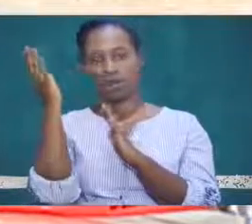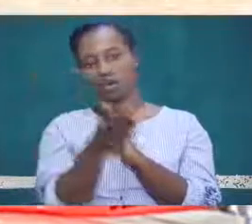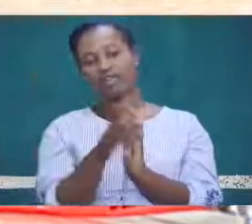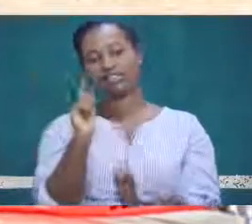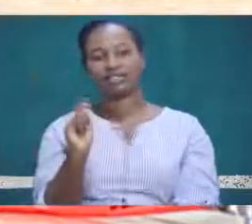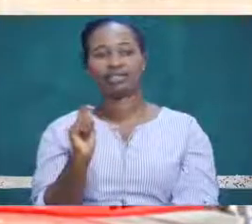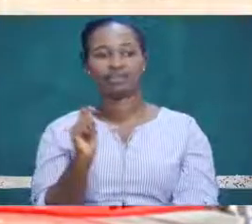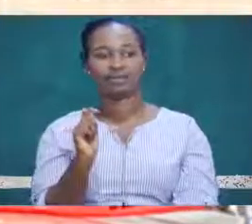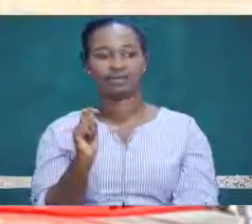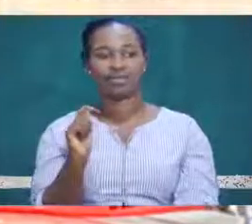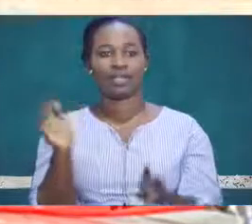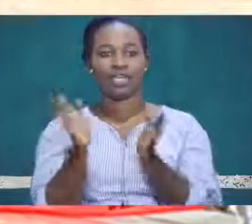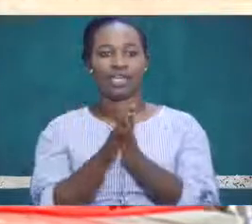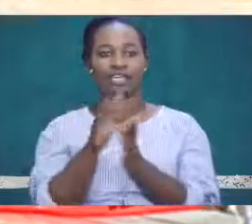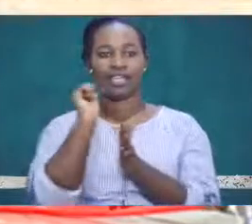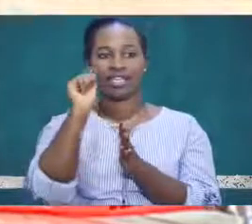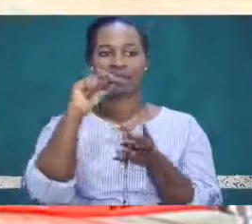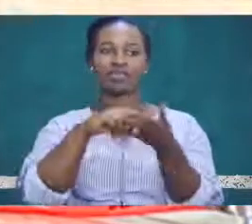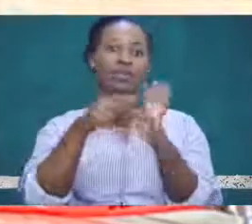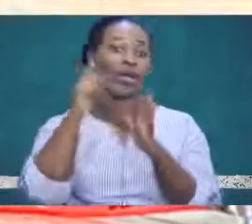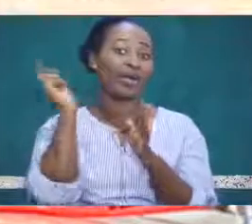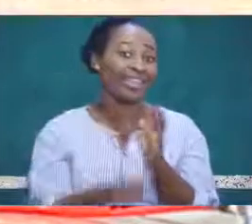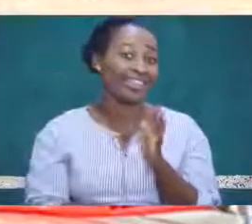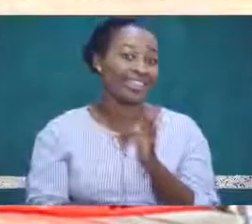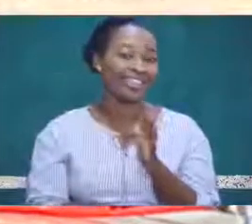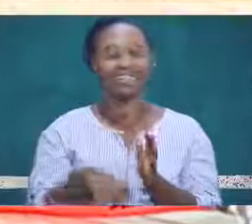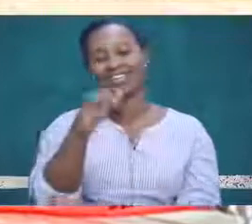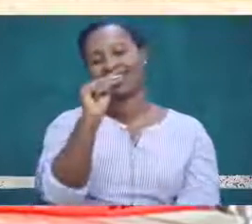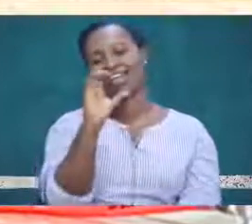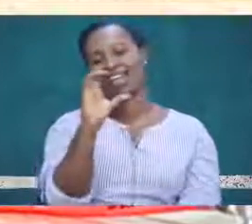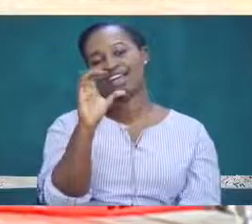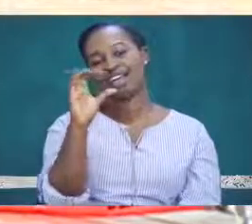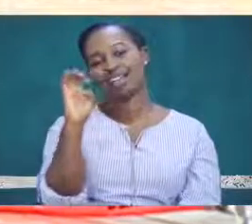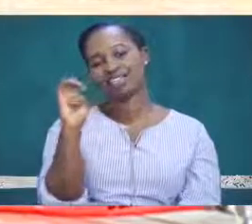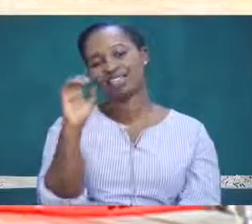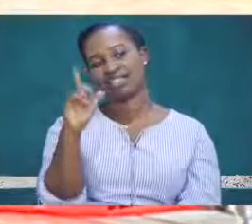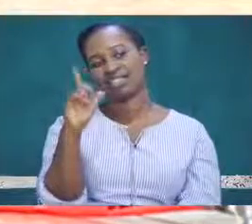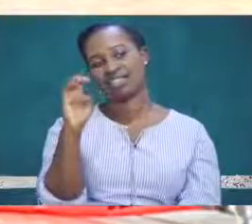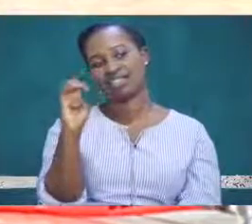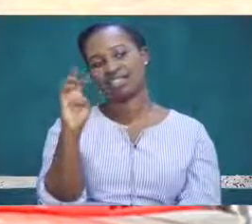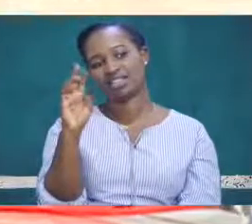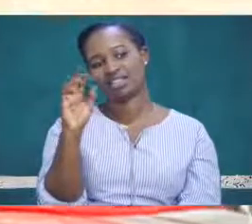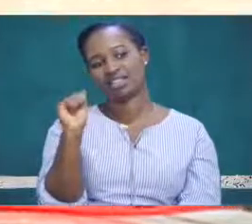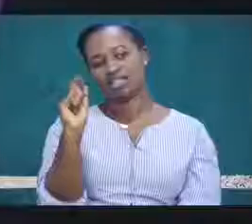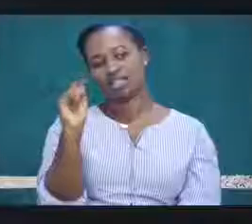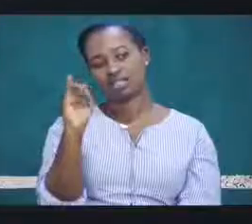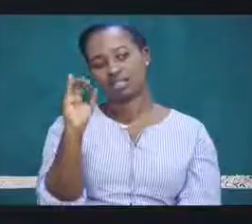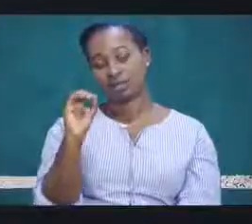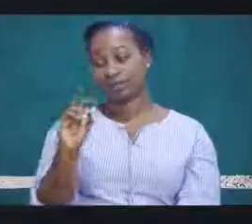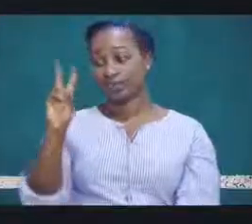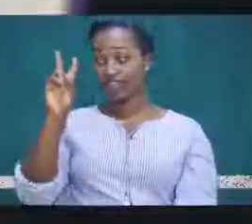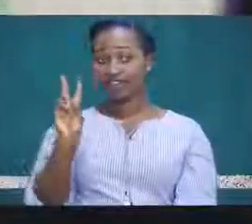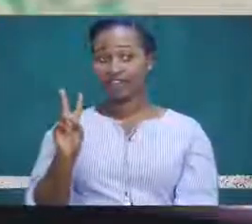T. And A is standing for acceleration. Just read along with me. V is